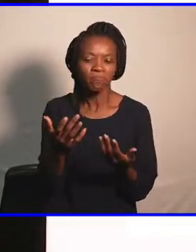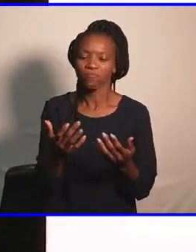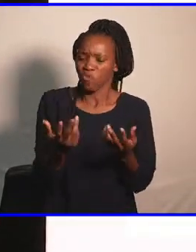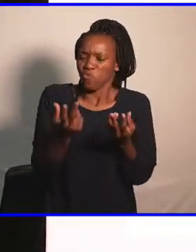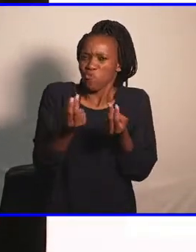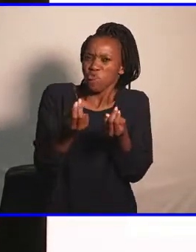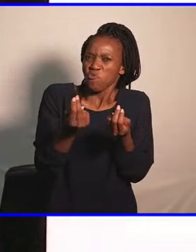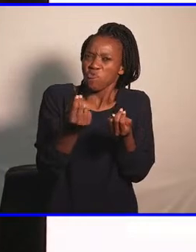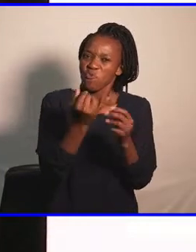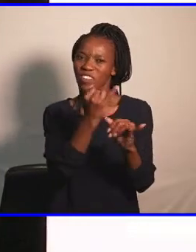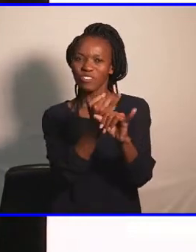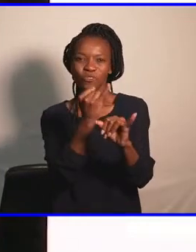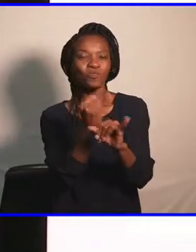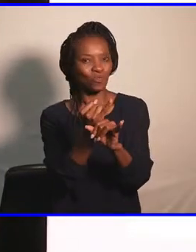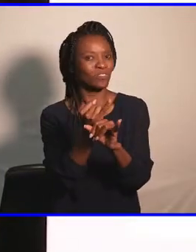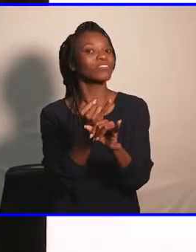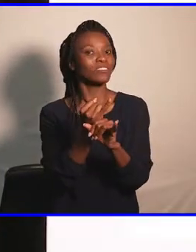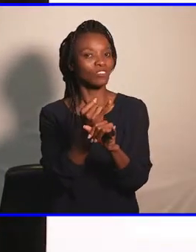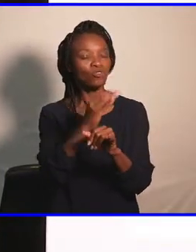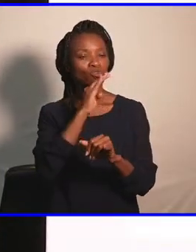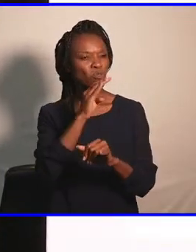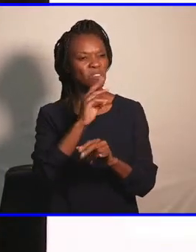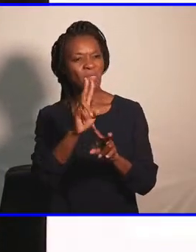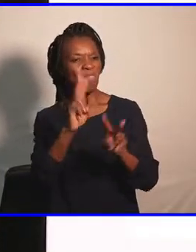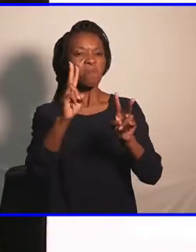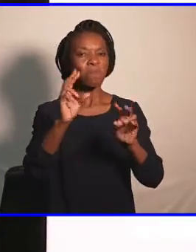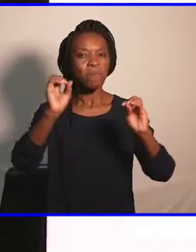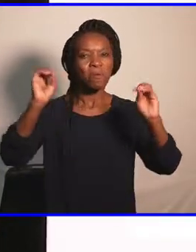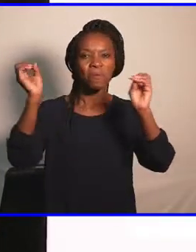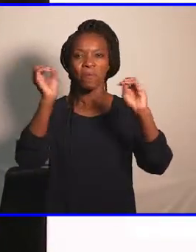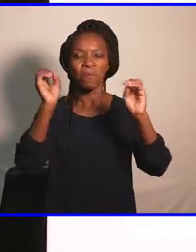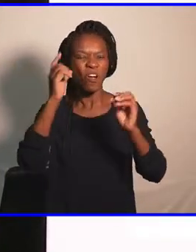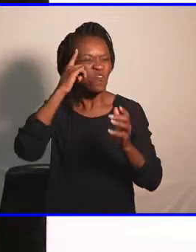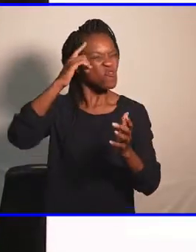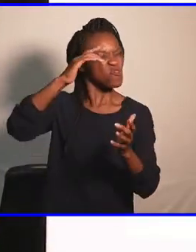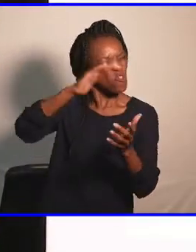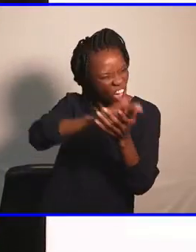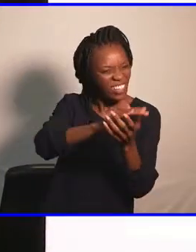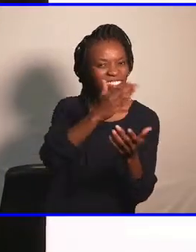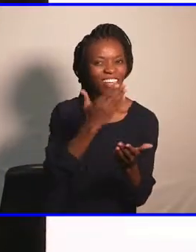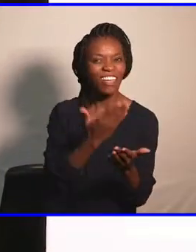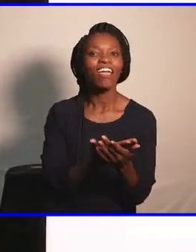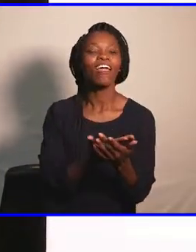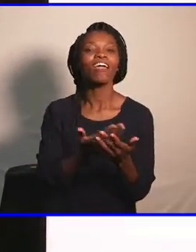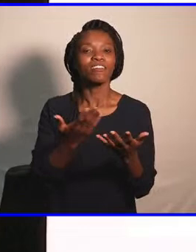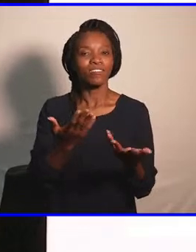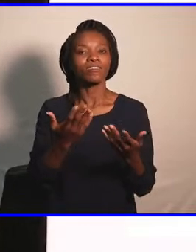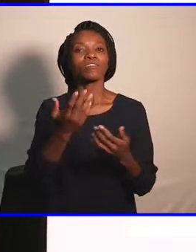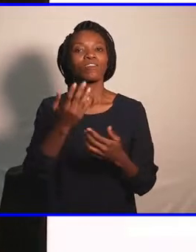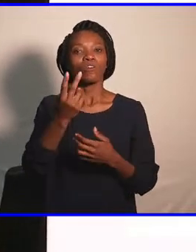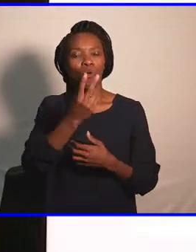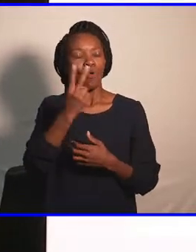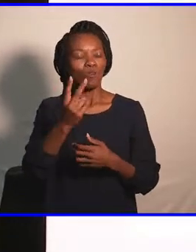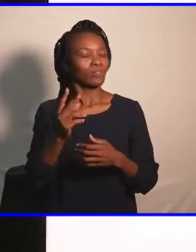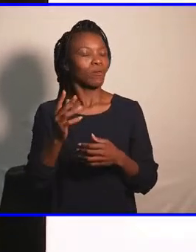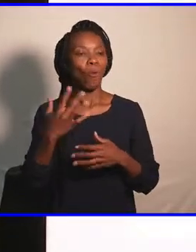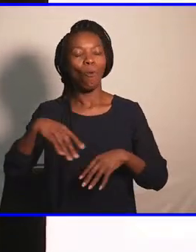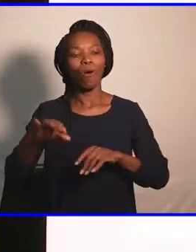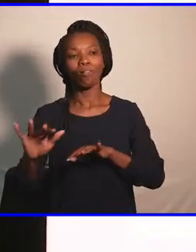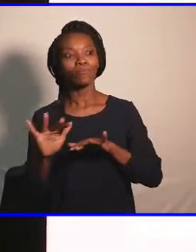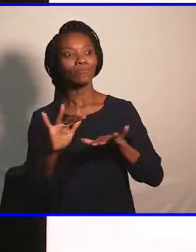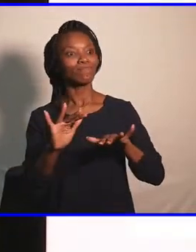modern institution that is beyond reproach, which is trusted and which is admired by